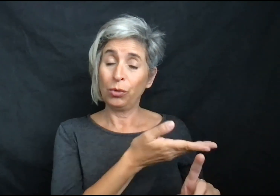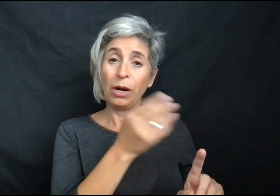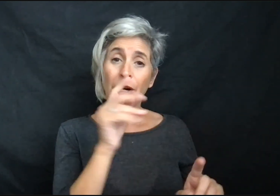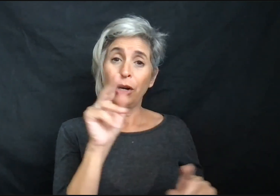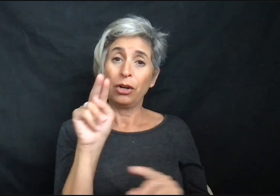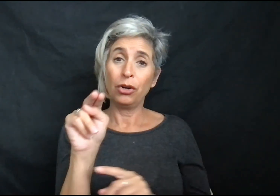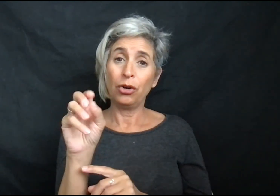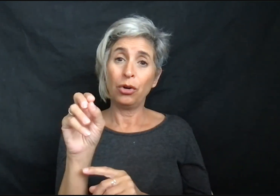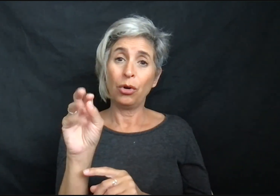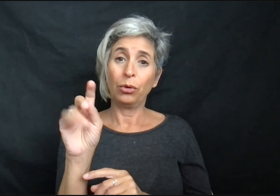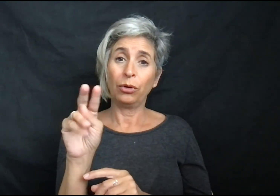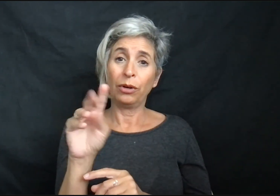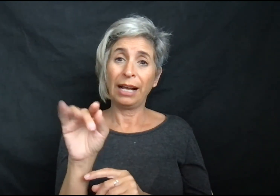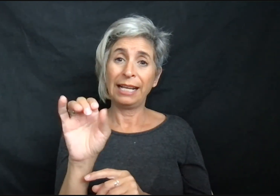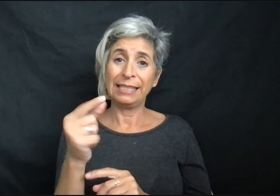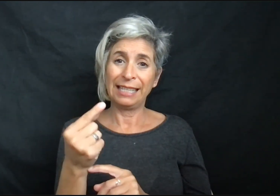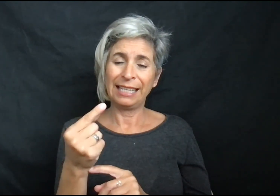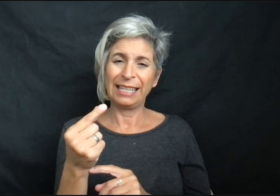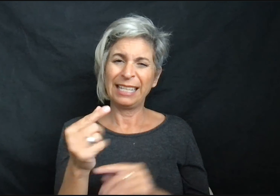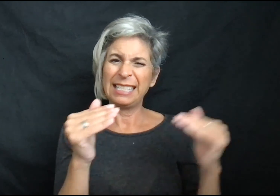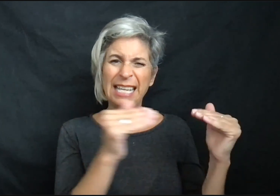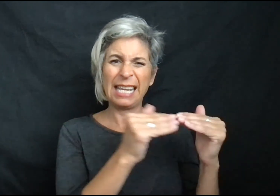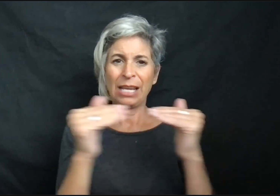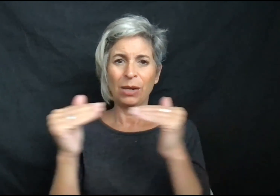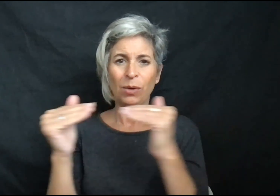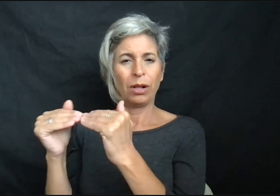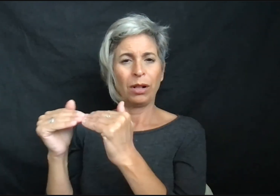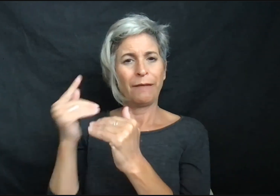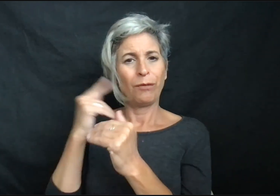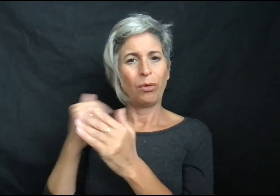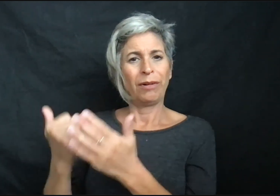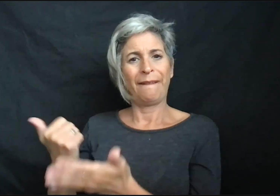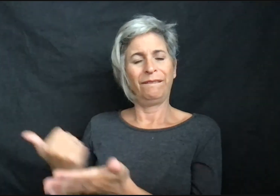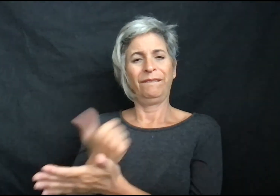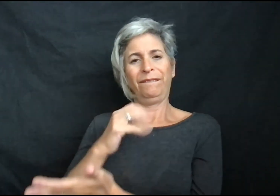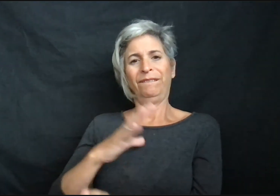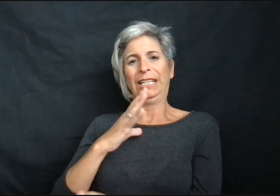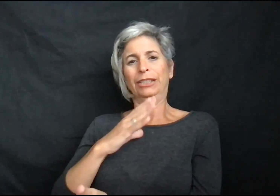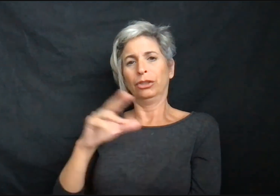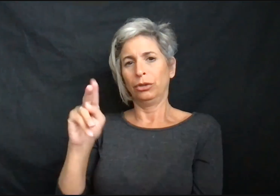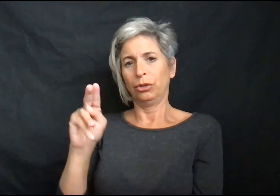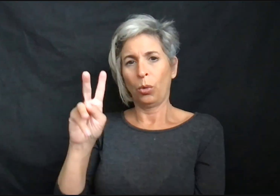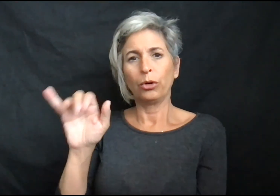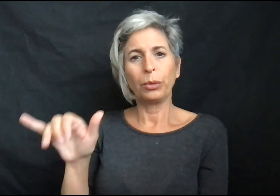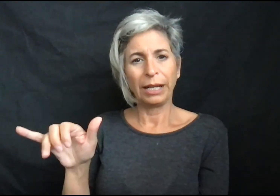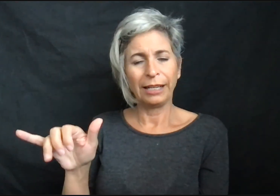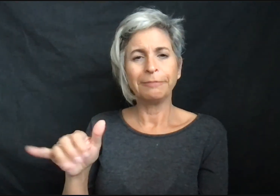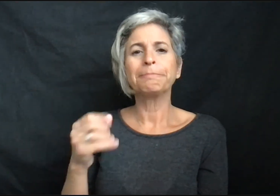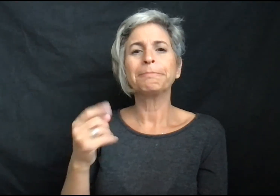notarizing that it's equivalent to a notary. Correct.